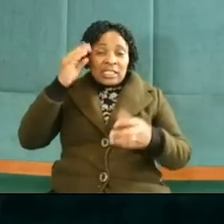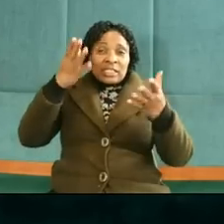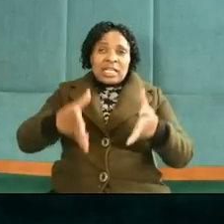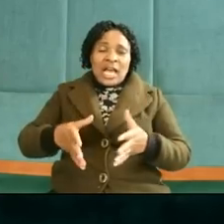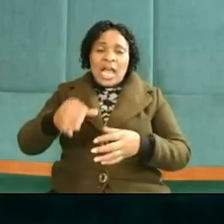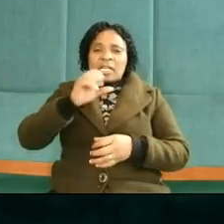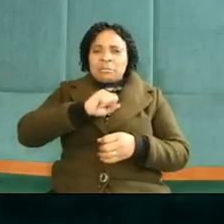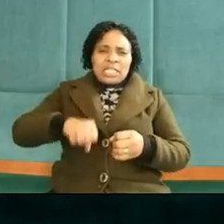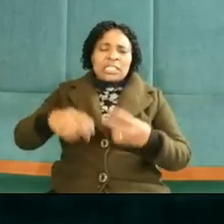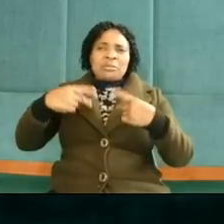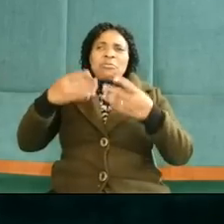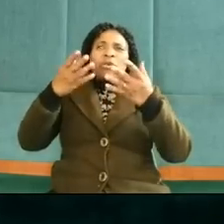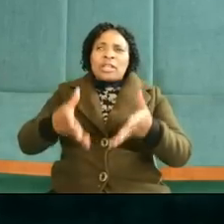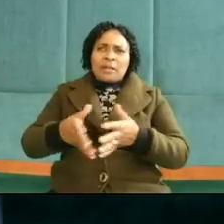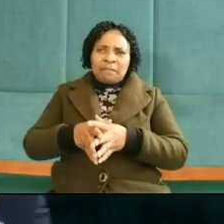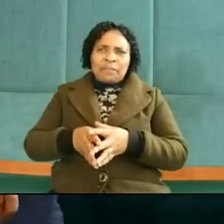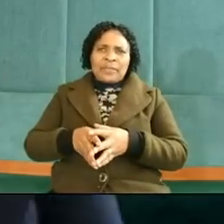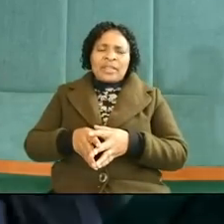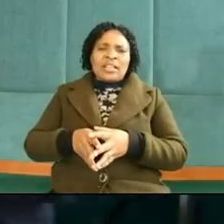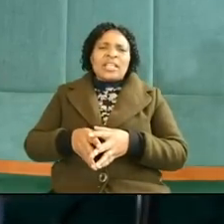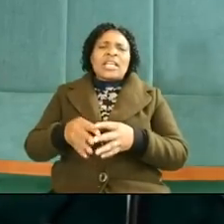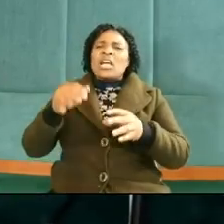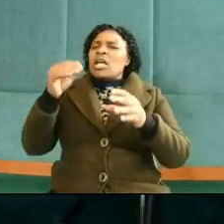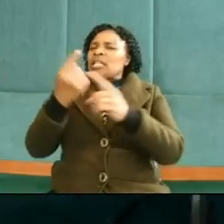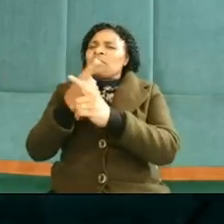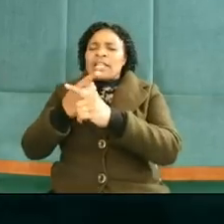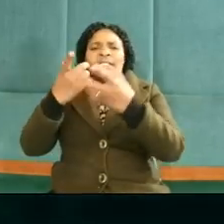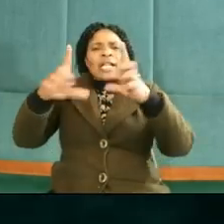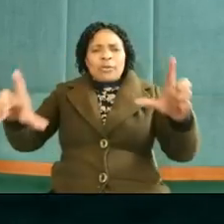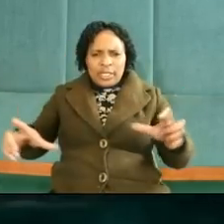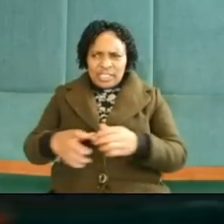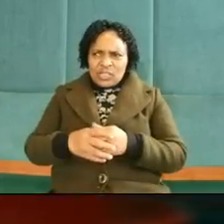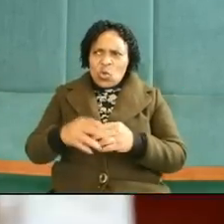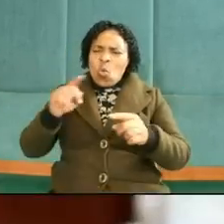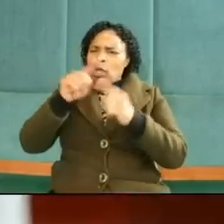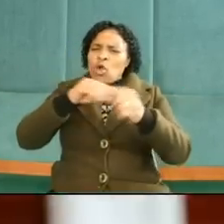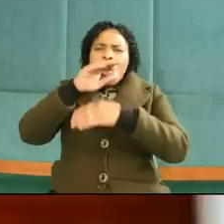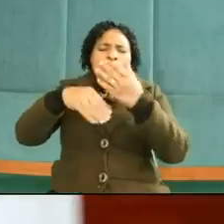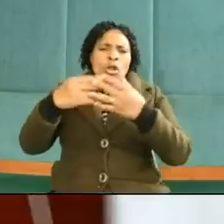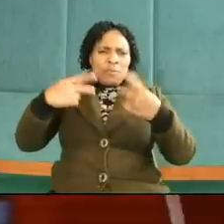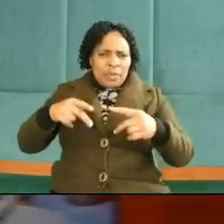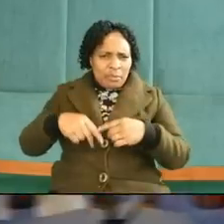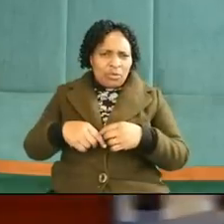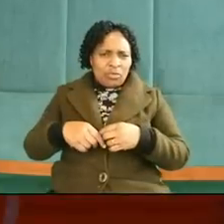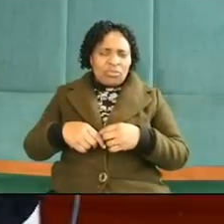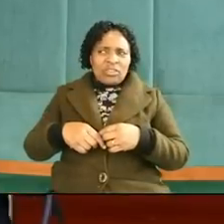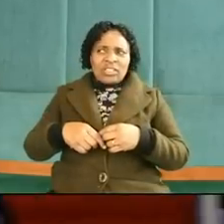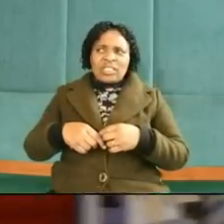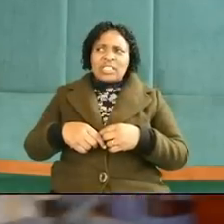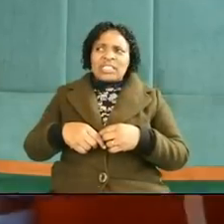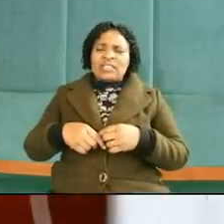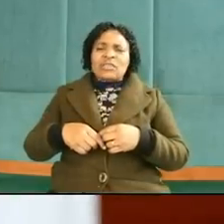and the Spanish people hear and the Tagalogs hear when will all people hear in Jesus' days?